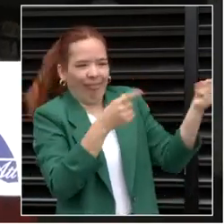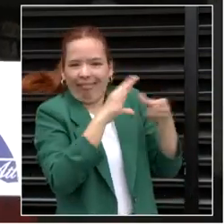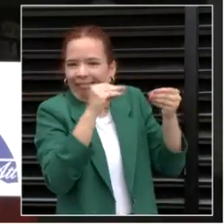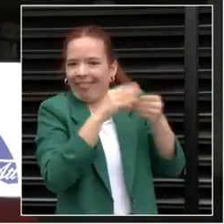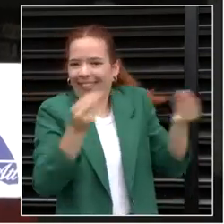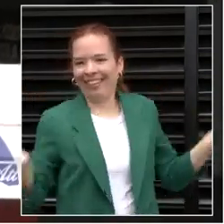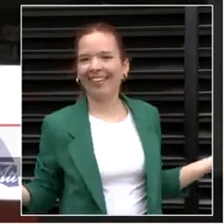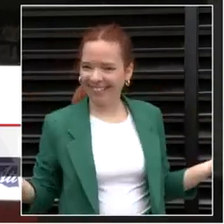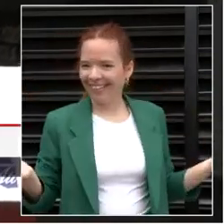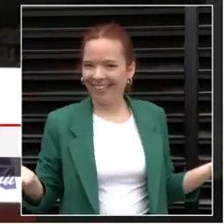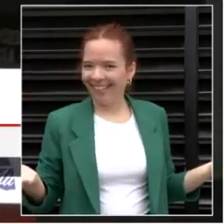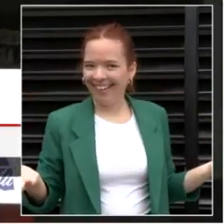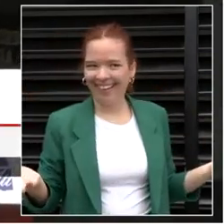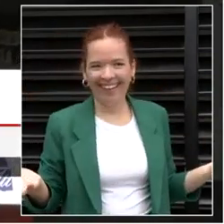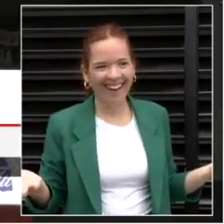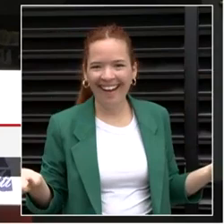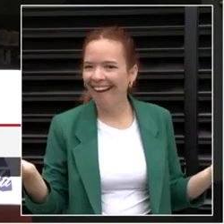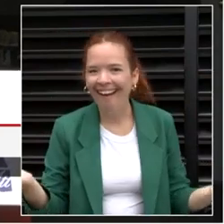You know, I'm